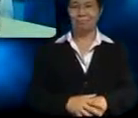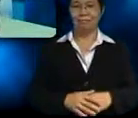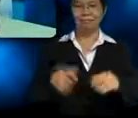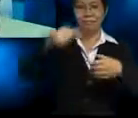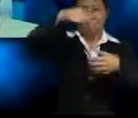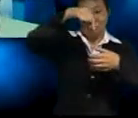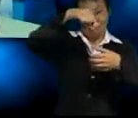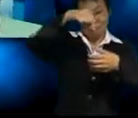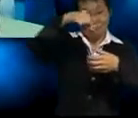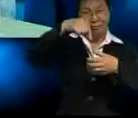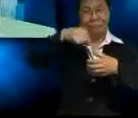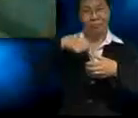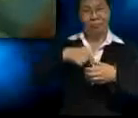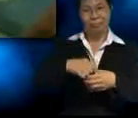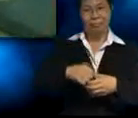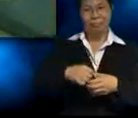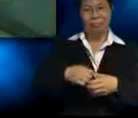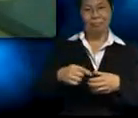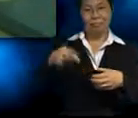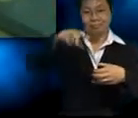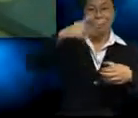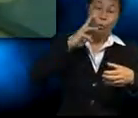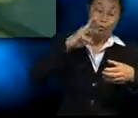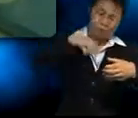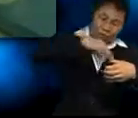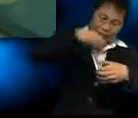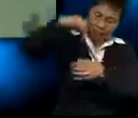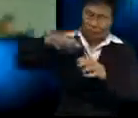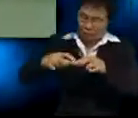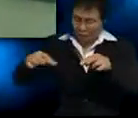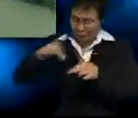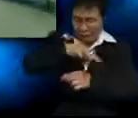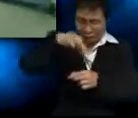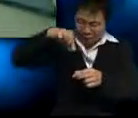Drop some of the filtrate onto a watch glass.